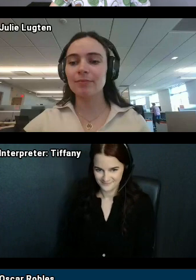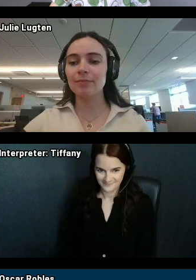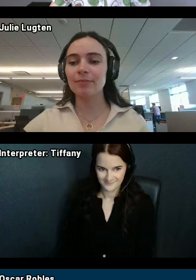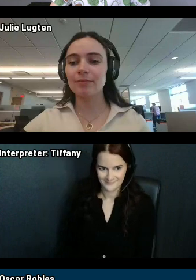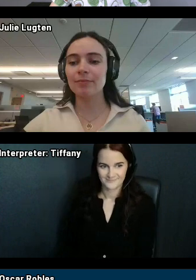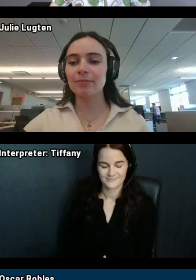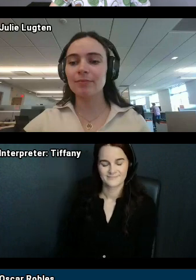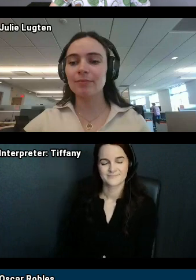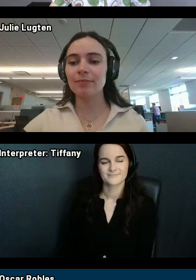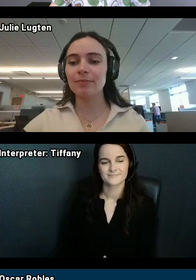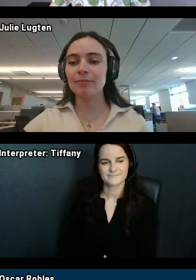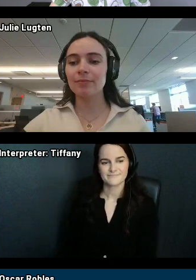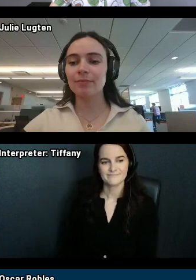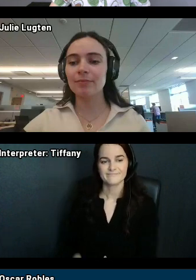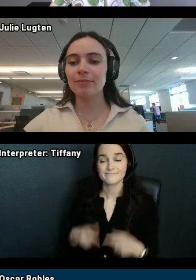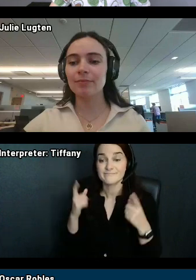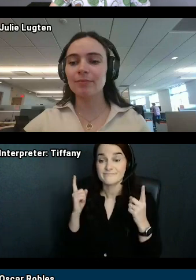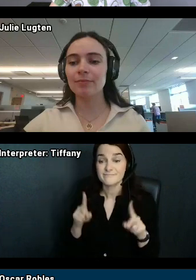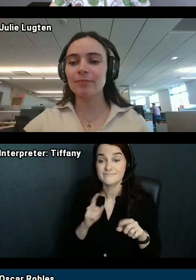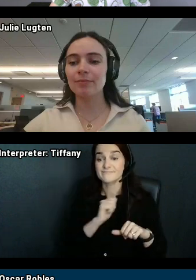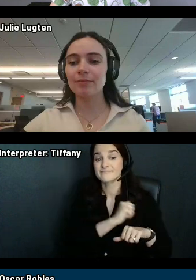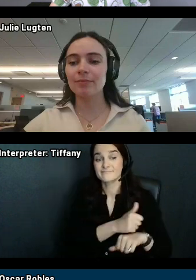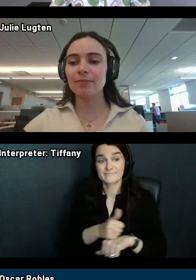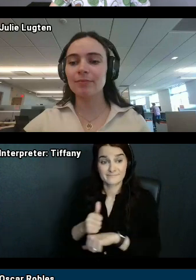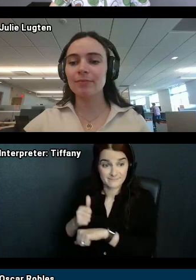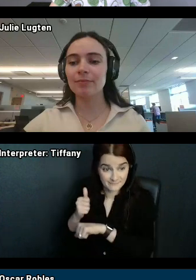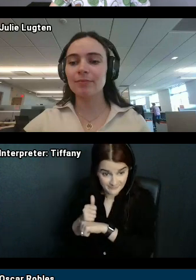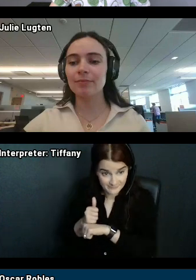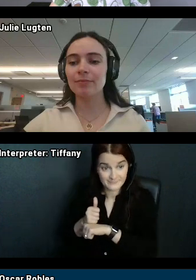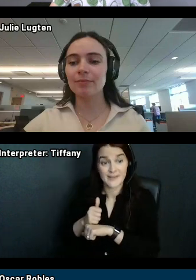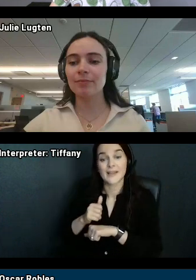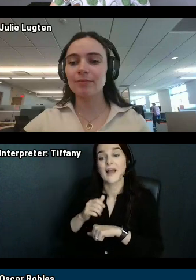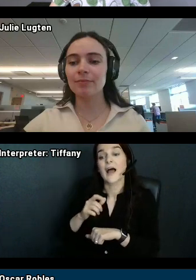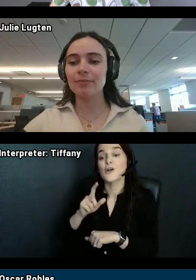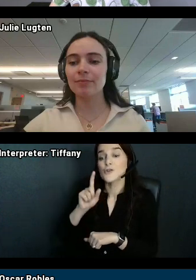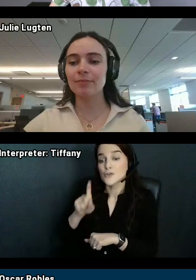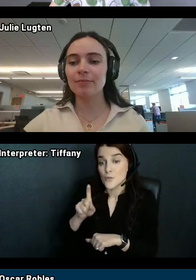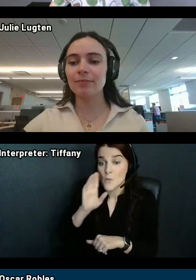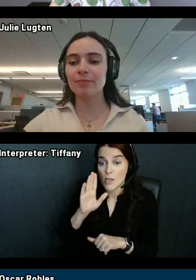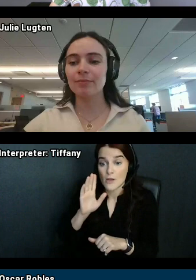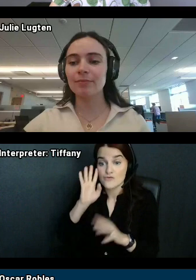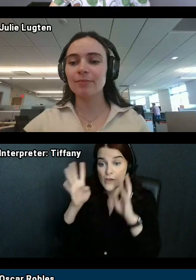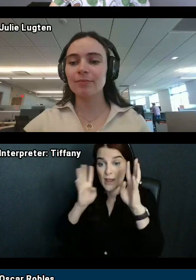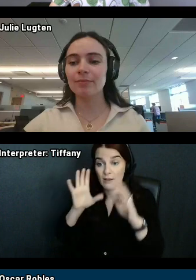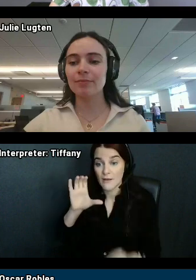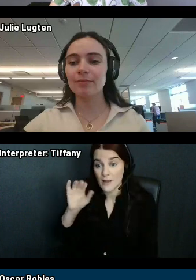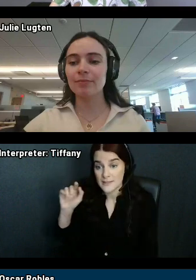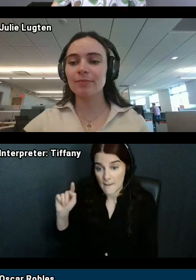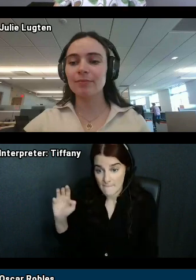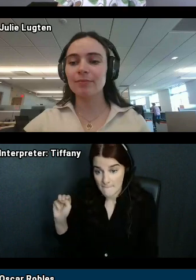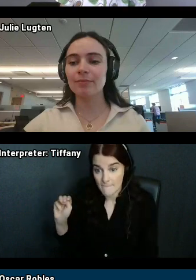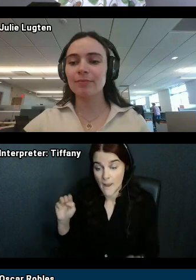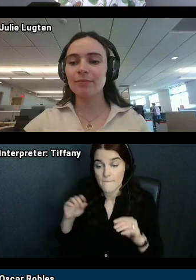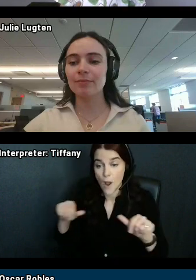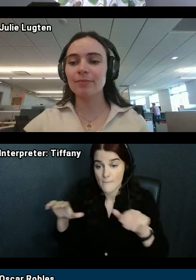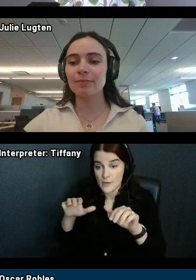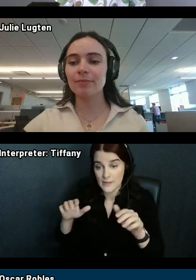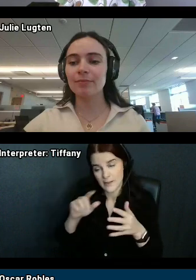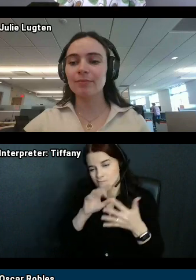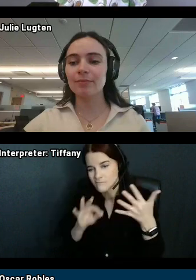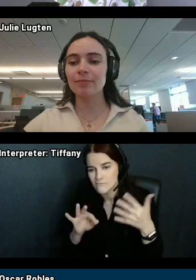When you are setting up your CRM, you're also going to be creating custom properties that your team needs to track the data that's relevant to